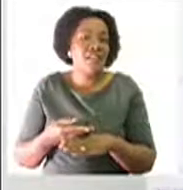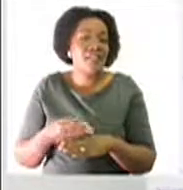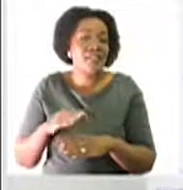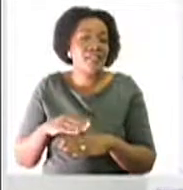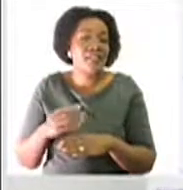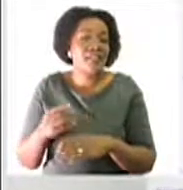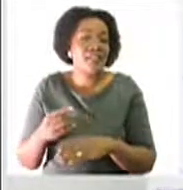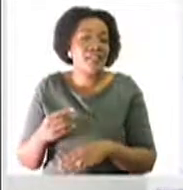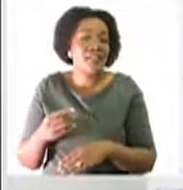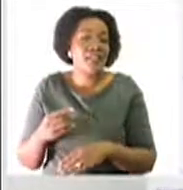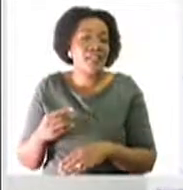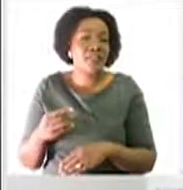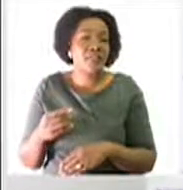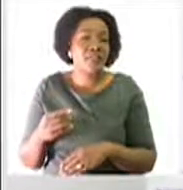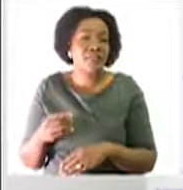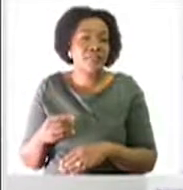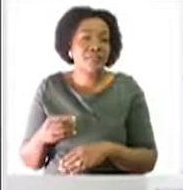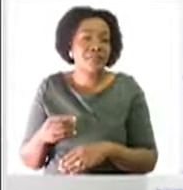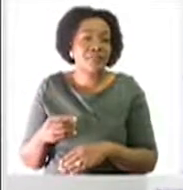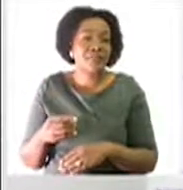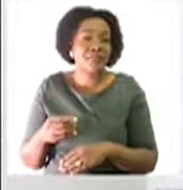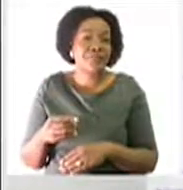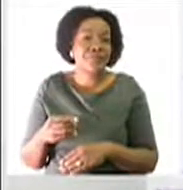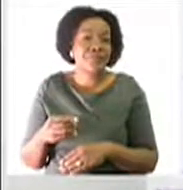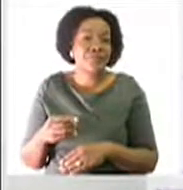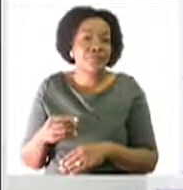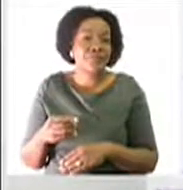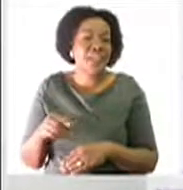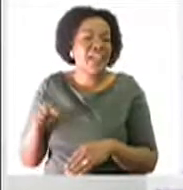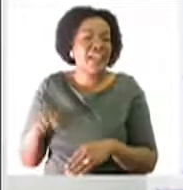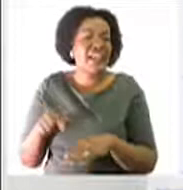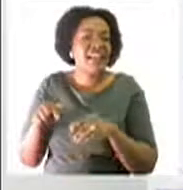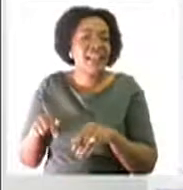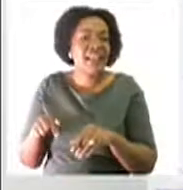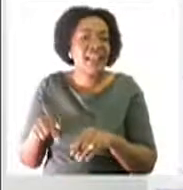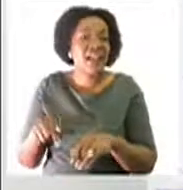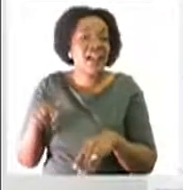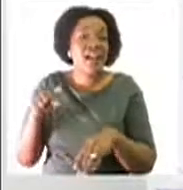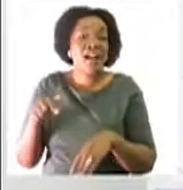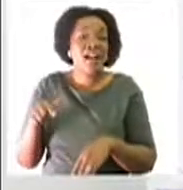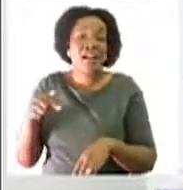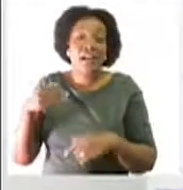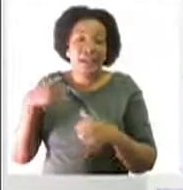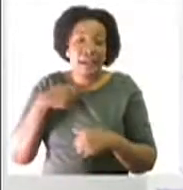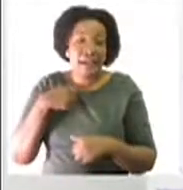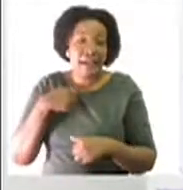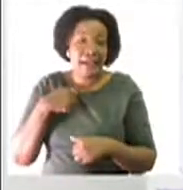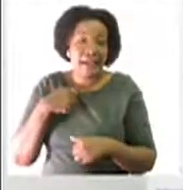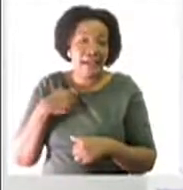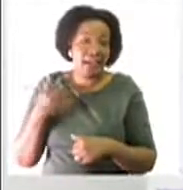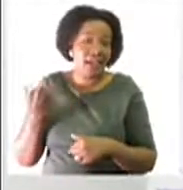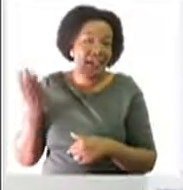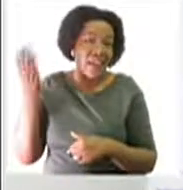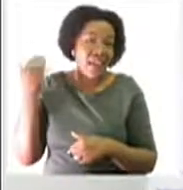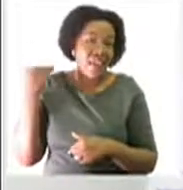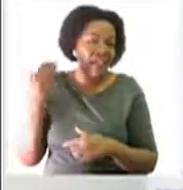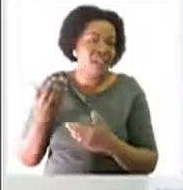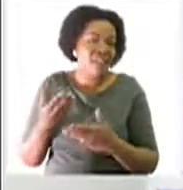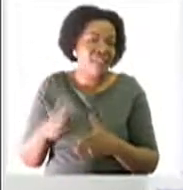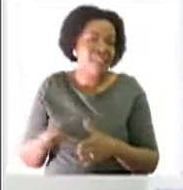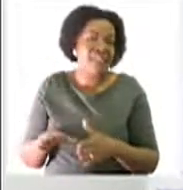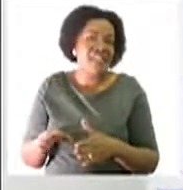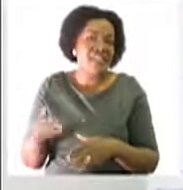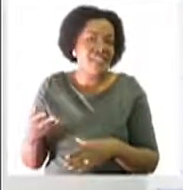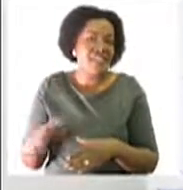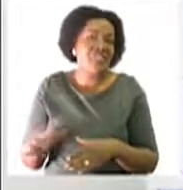have to tell it to a person tomorrow, you will say, I had. You had, because it's something you are no longer